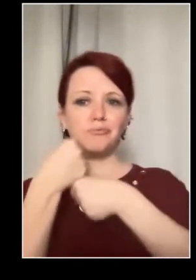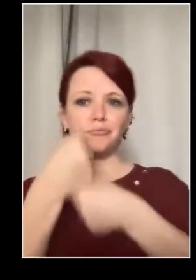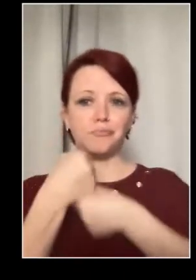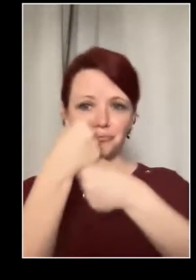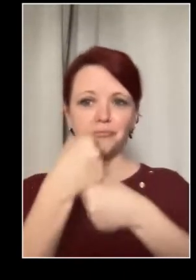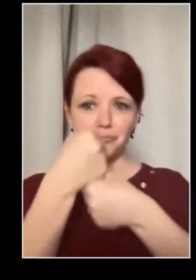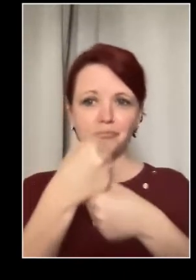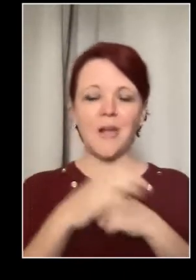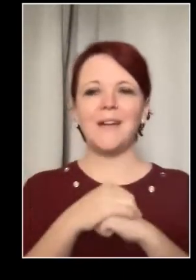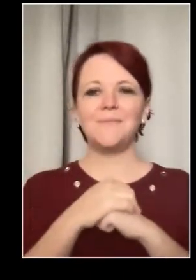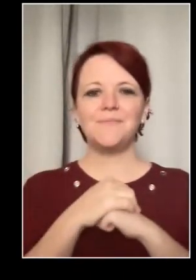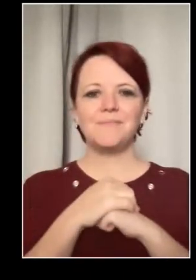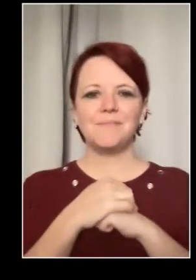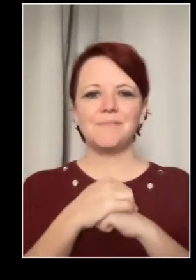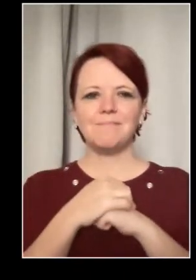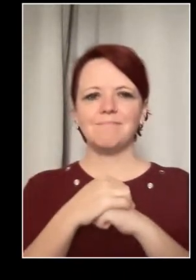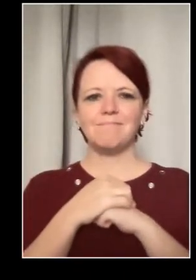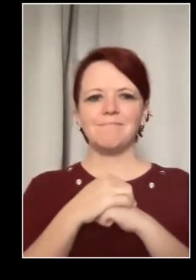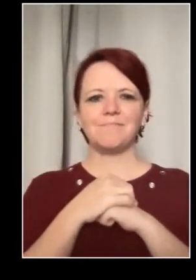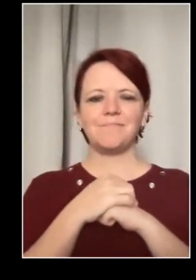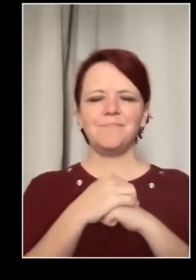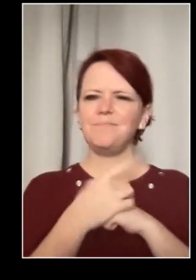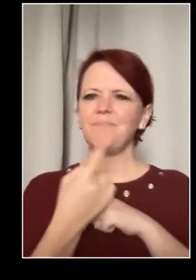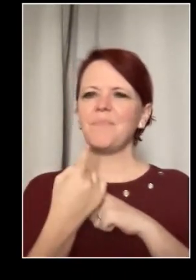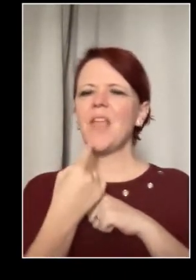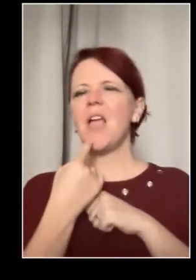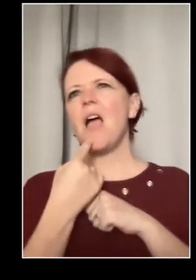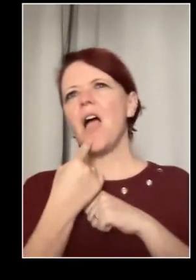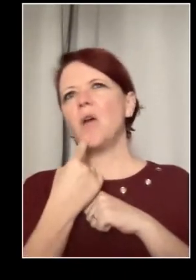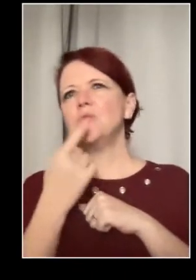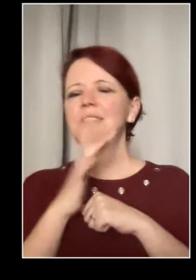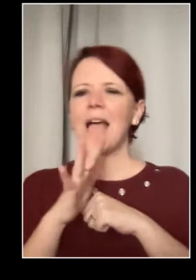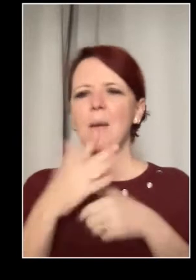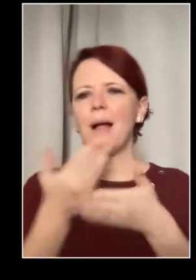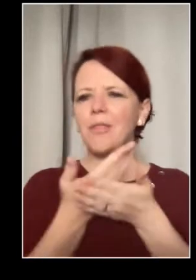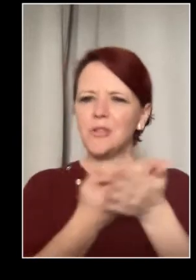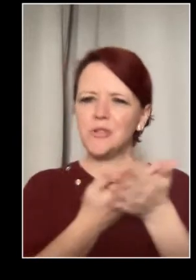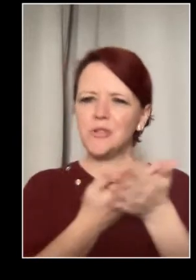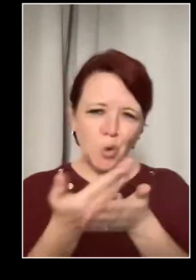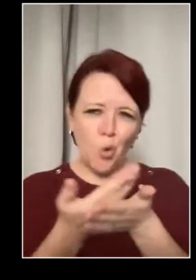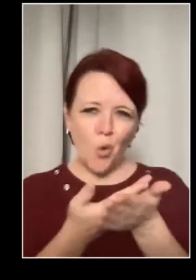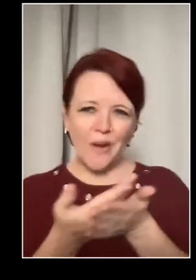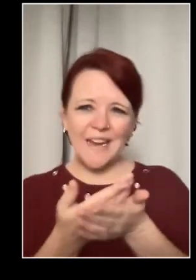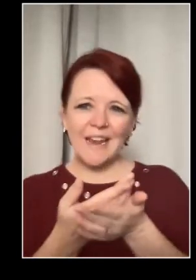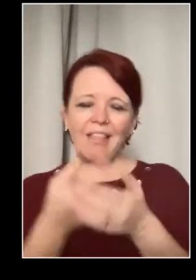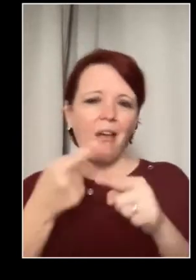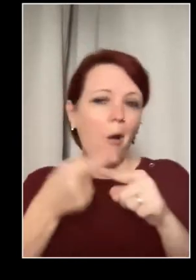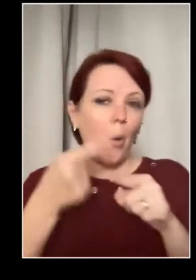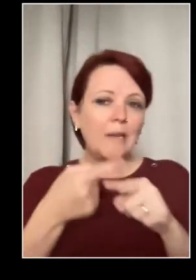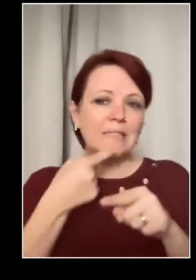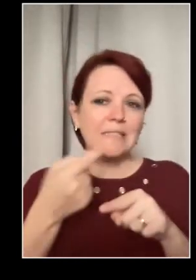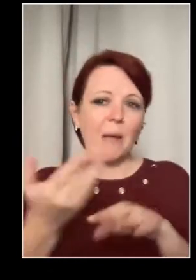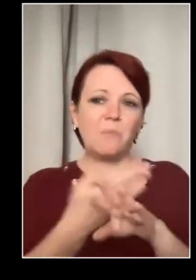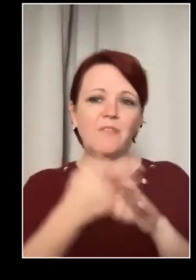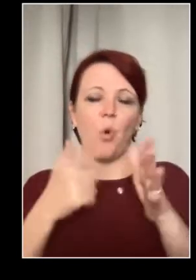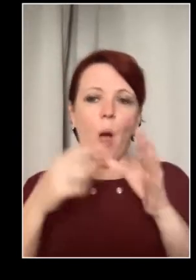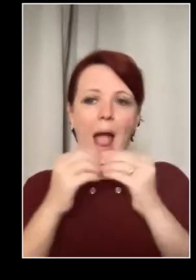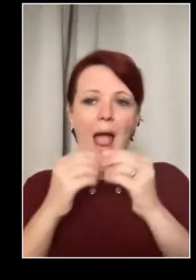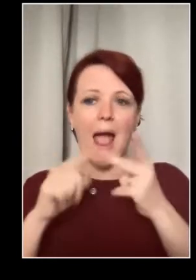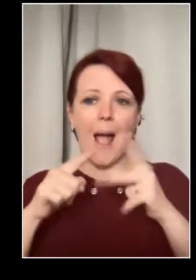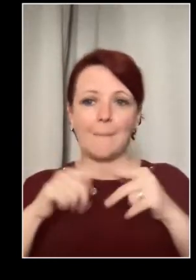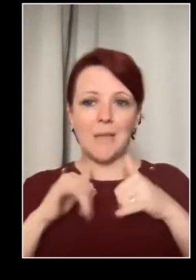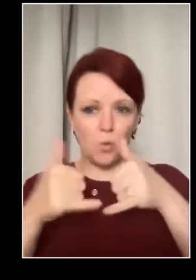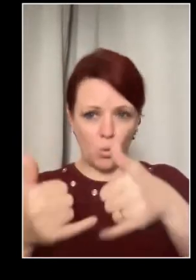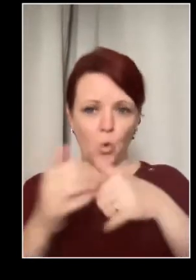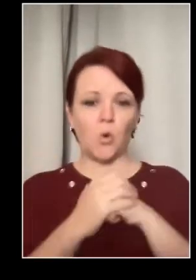to the story which I briefly mentioned when presenting Abby's award, is that we are really here